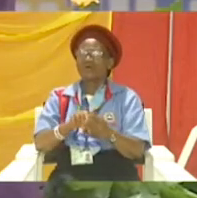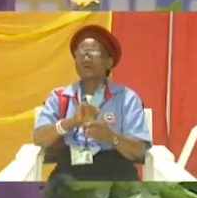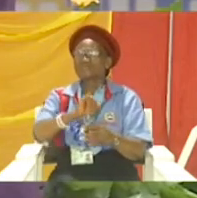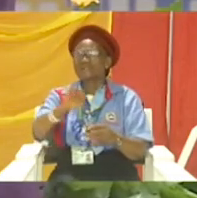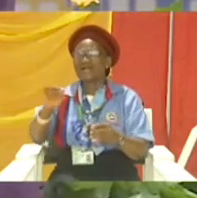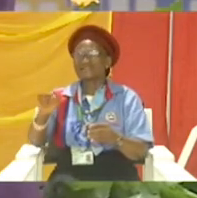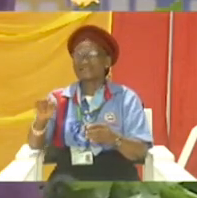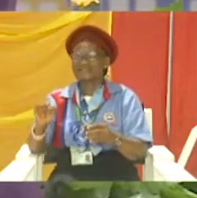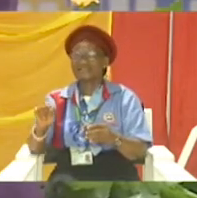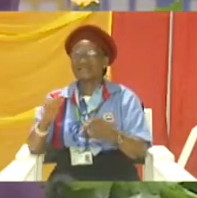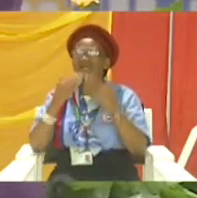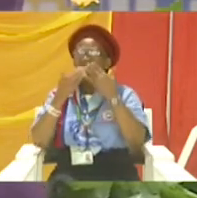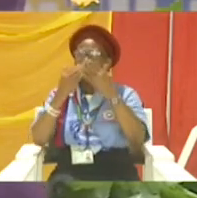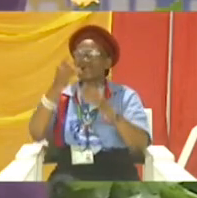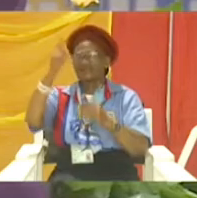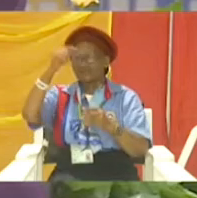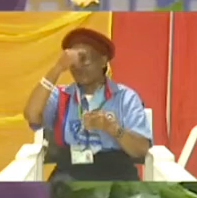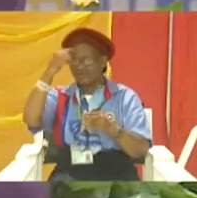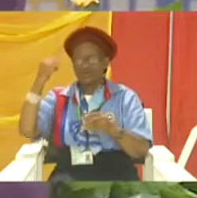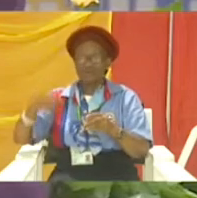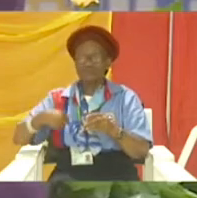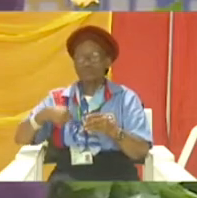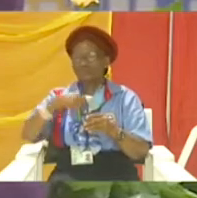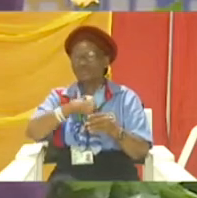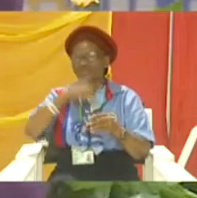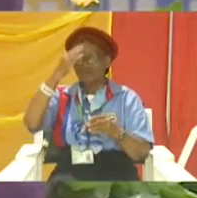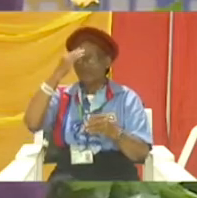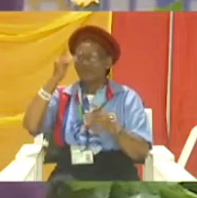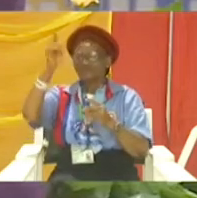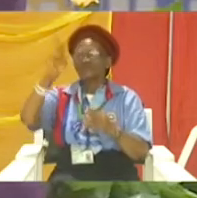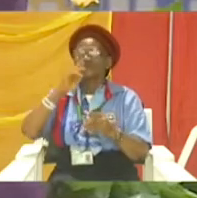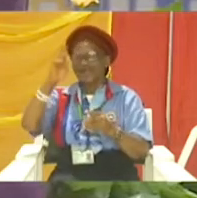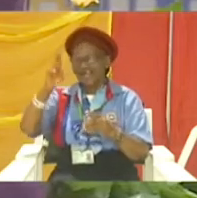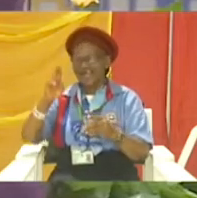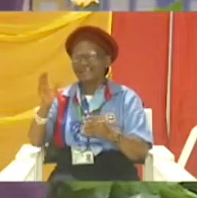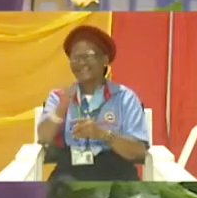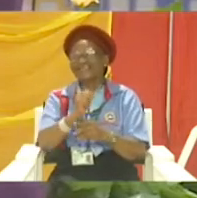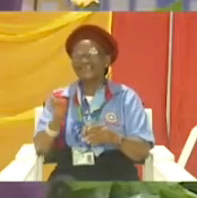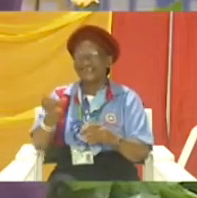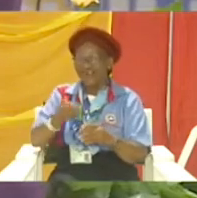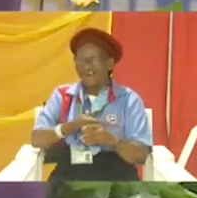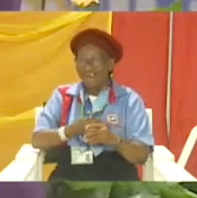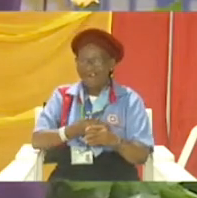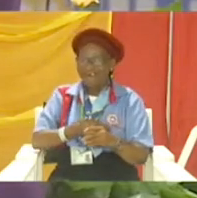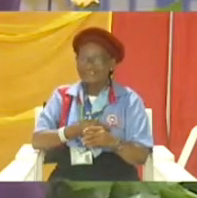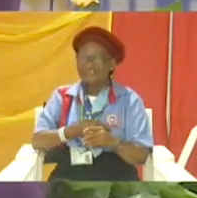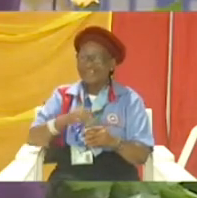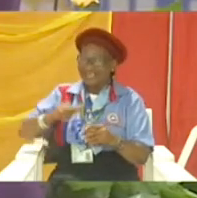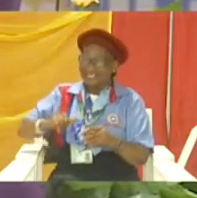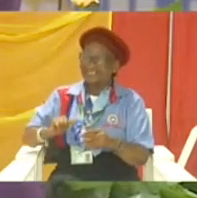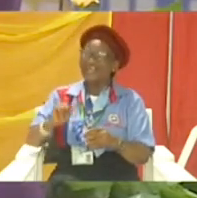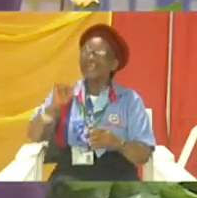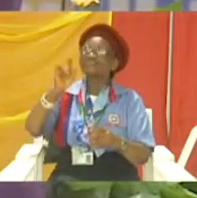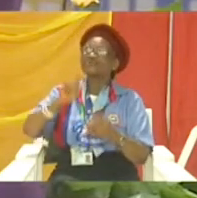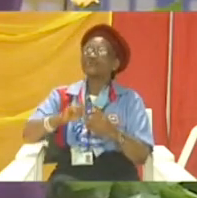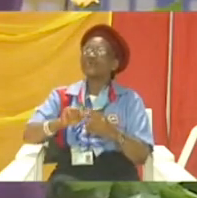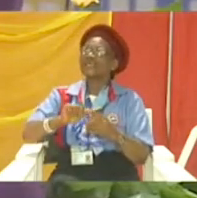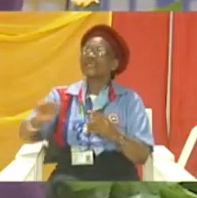beginnings. Thank you because we know you are taking us yet a lot higher.